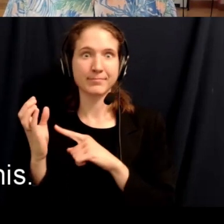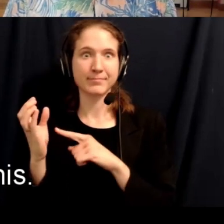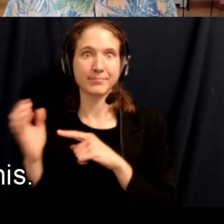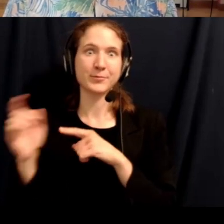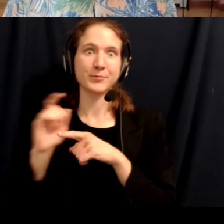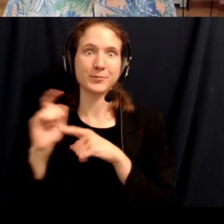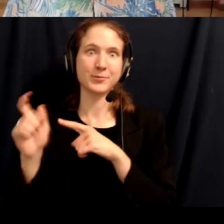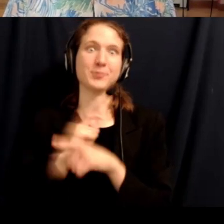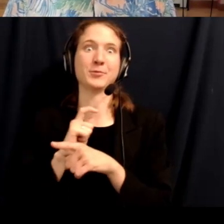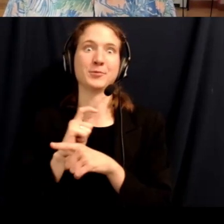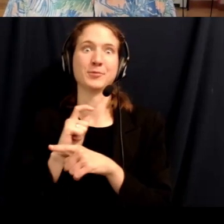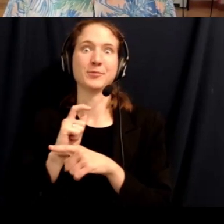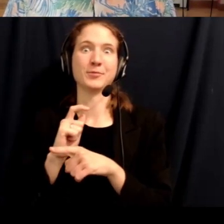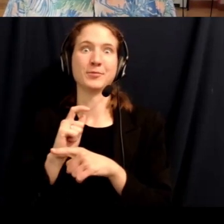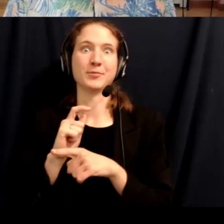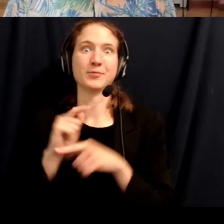when I'm doing this.